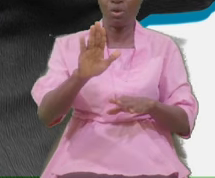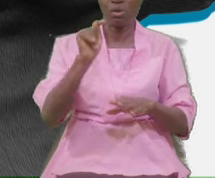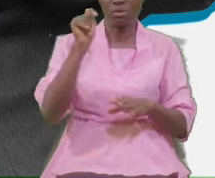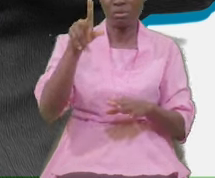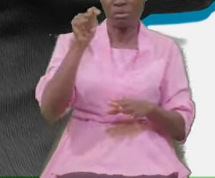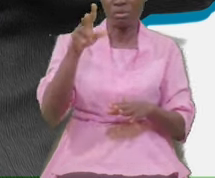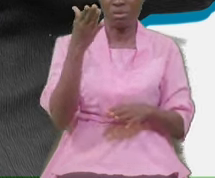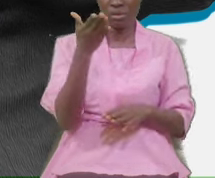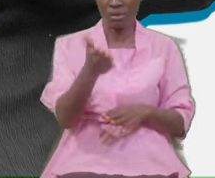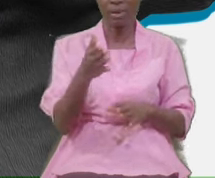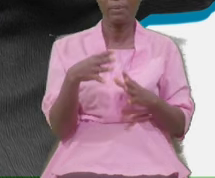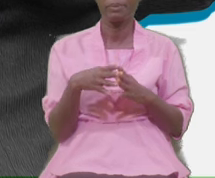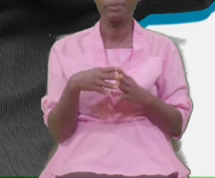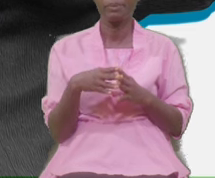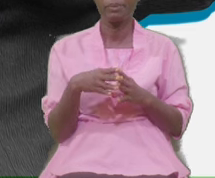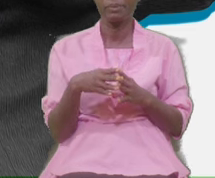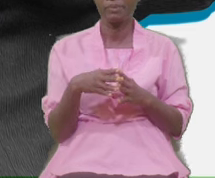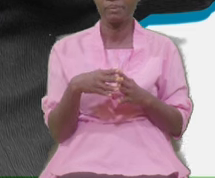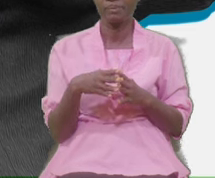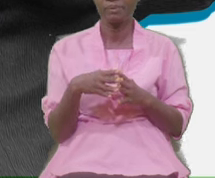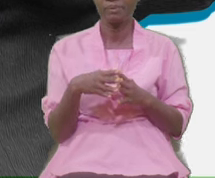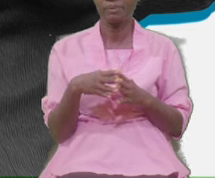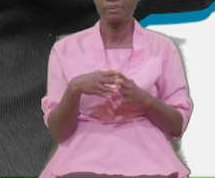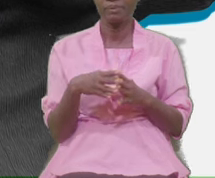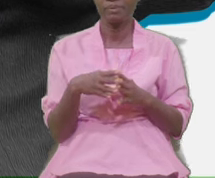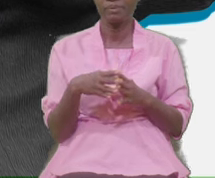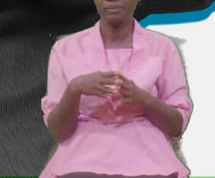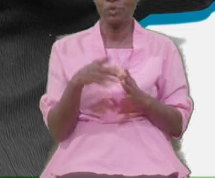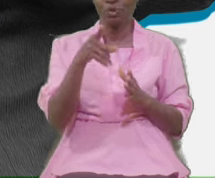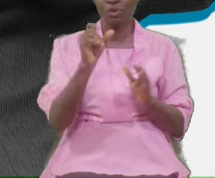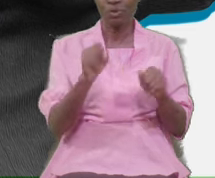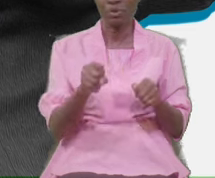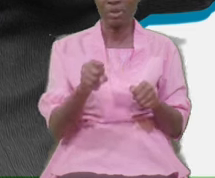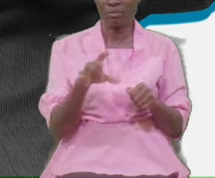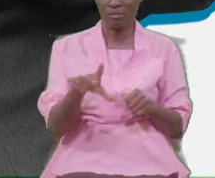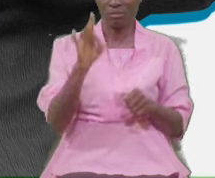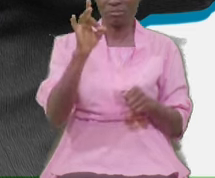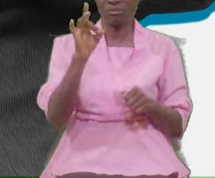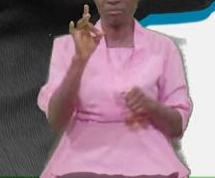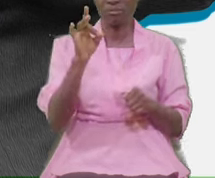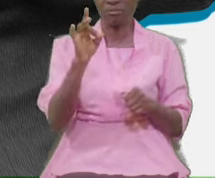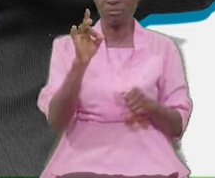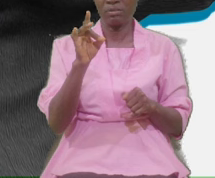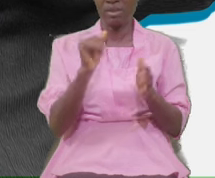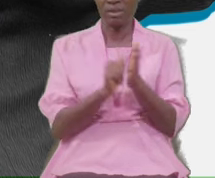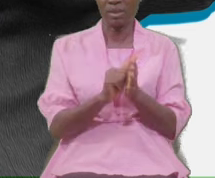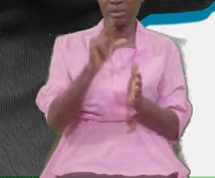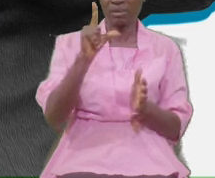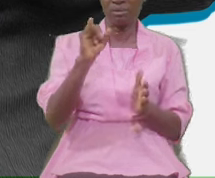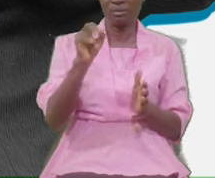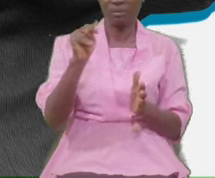screen below your please vis the L and out the